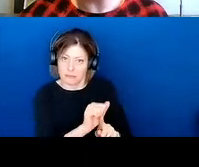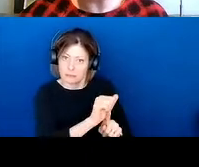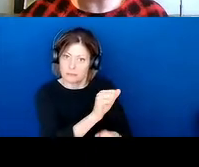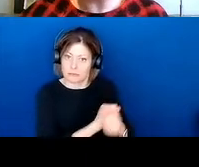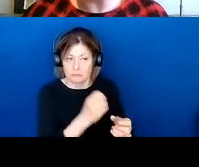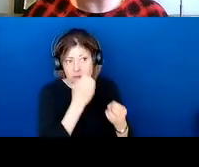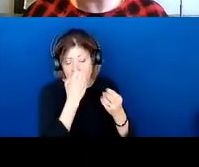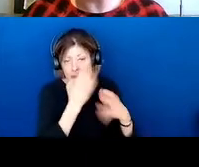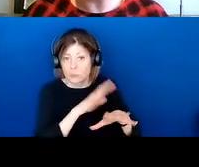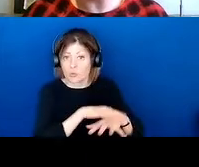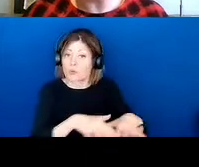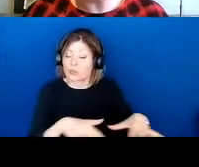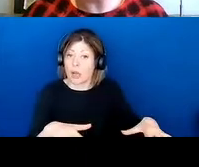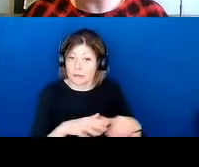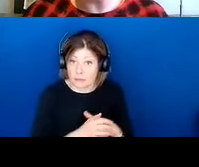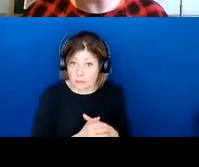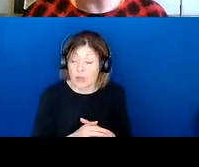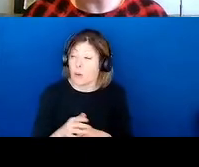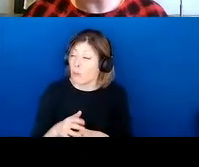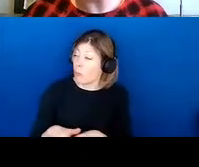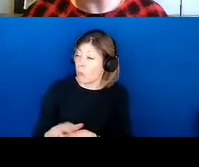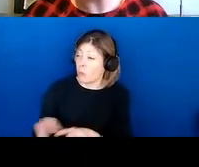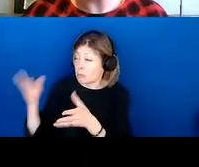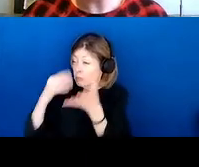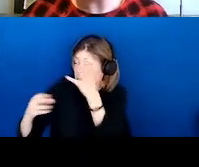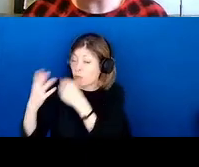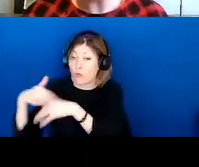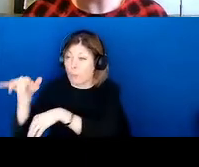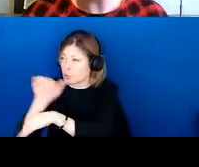vistas he had experienced on his grand tours.